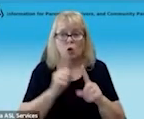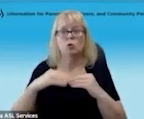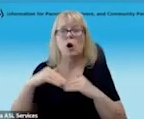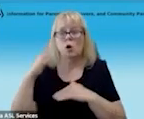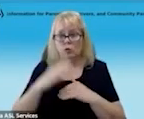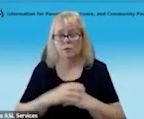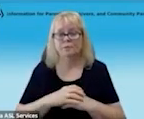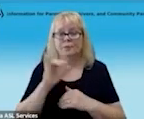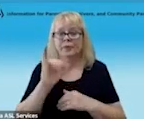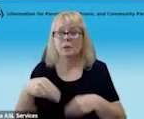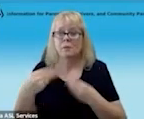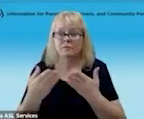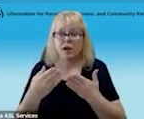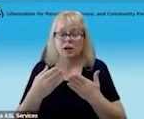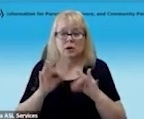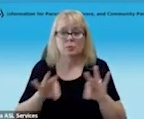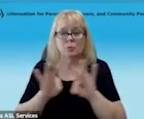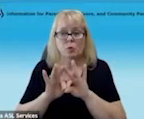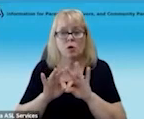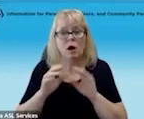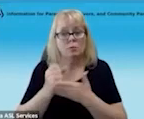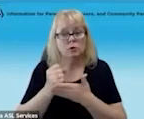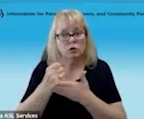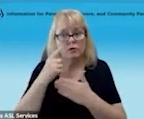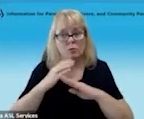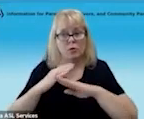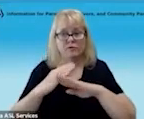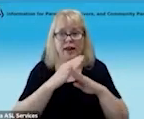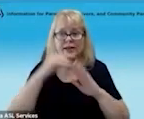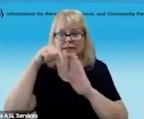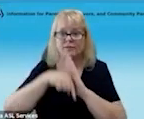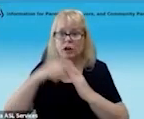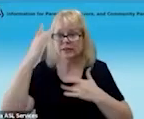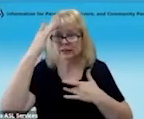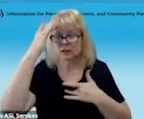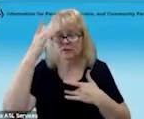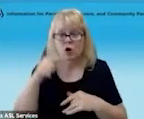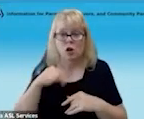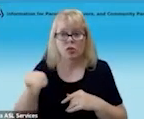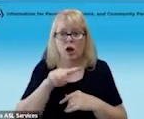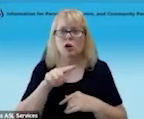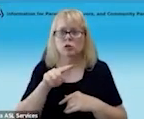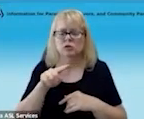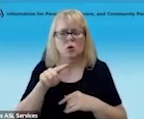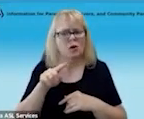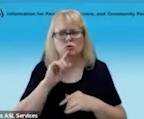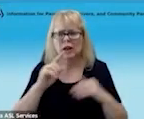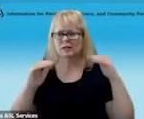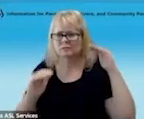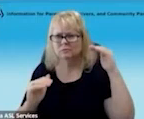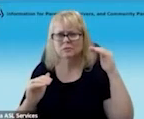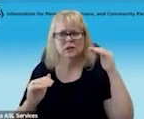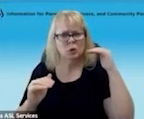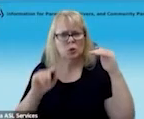Fortunately, we now have a safe and effective COVID-19 vaccine available for all children ages 6 months of age and older.